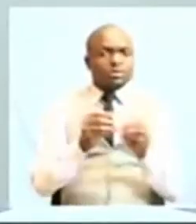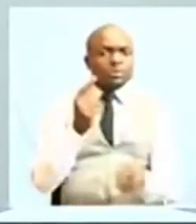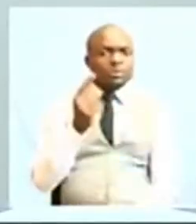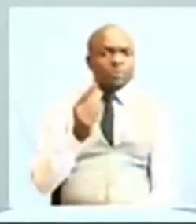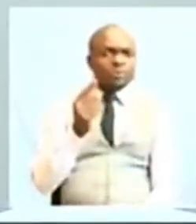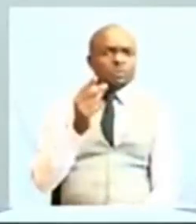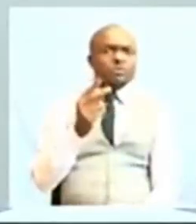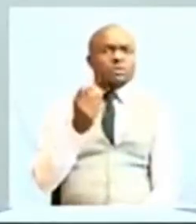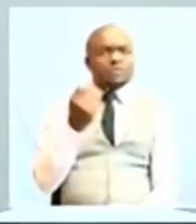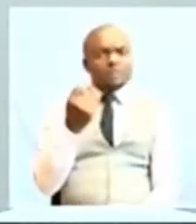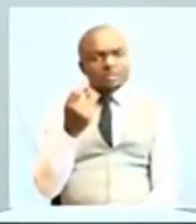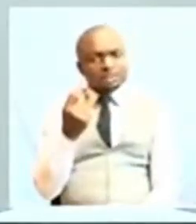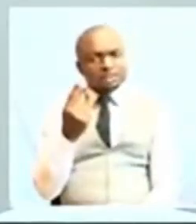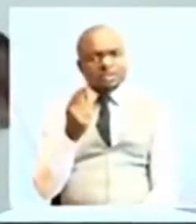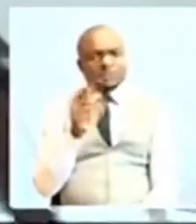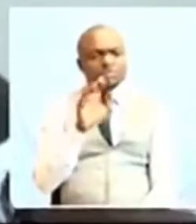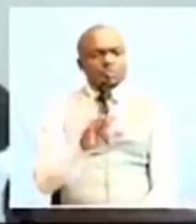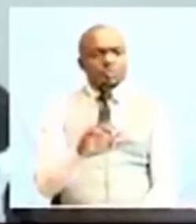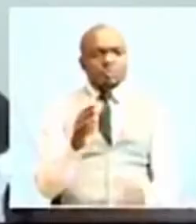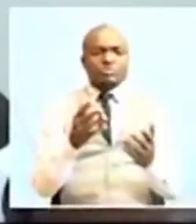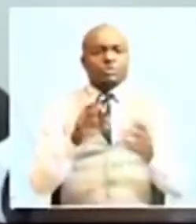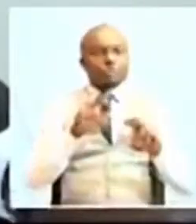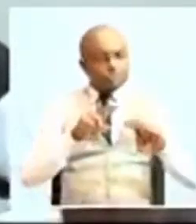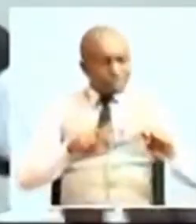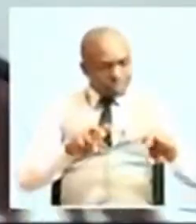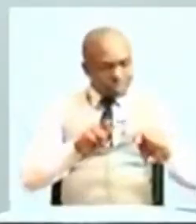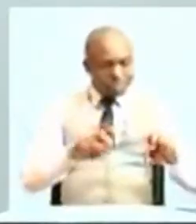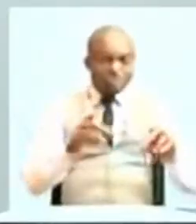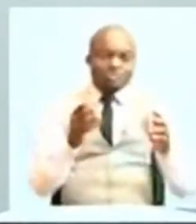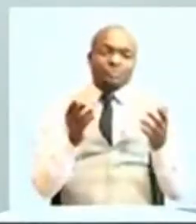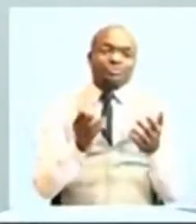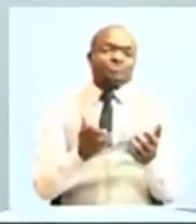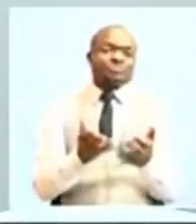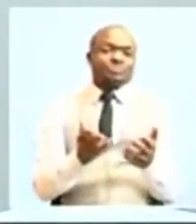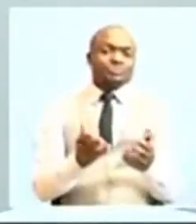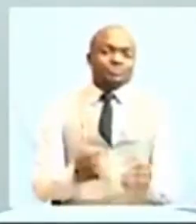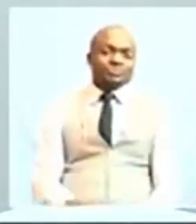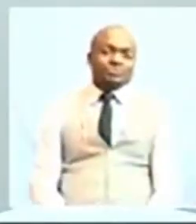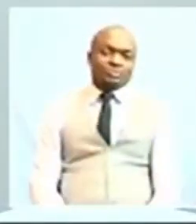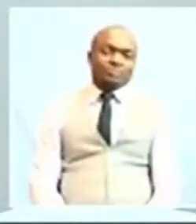Appendix 11, which is not there. I've tried to look at the...